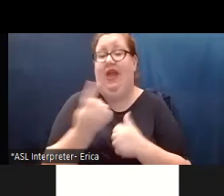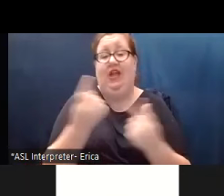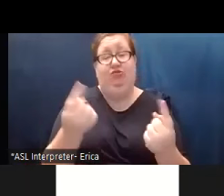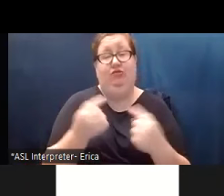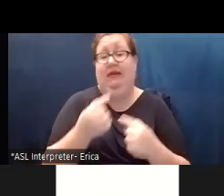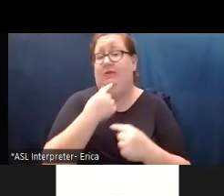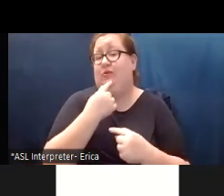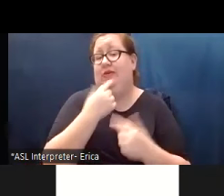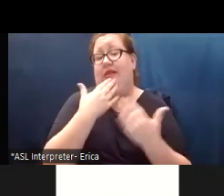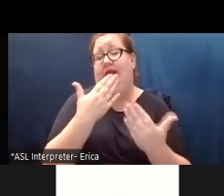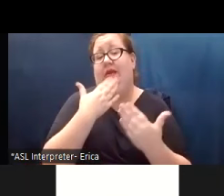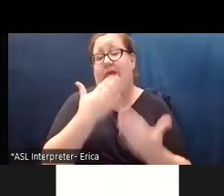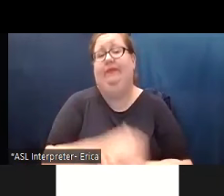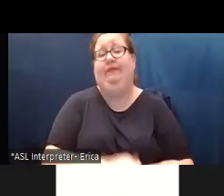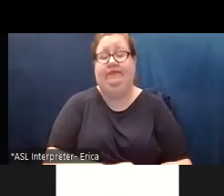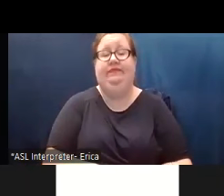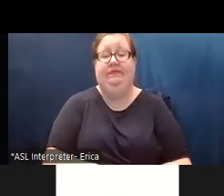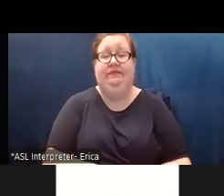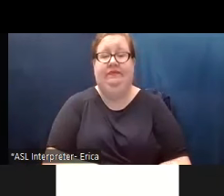thank you.